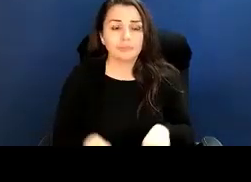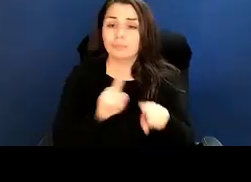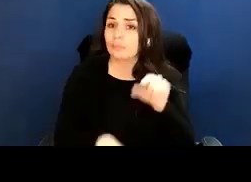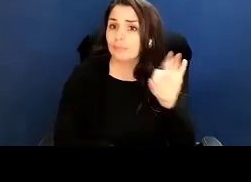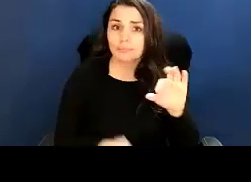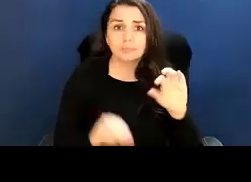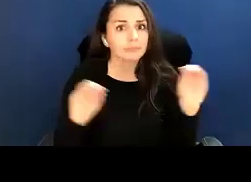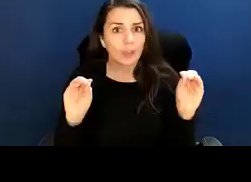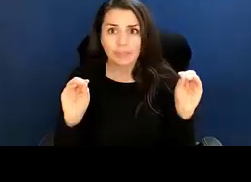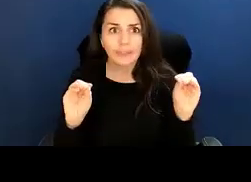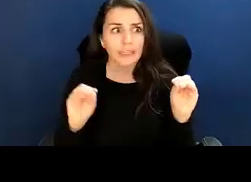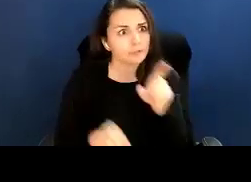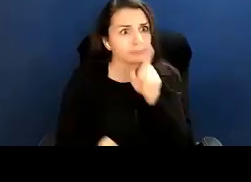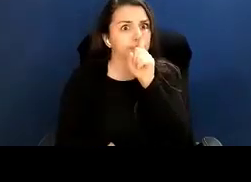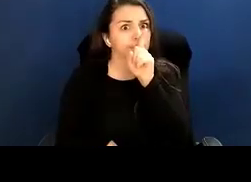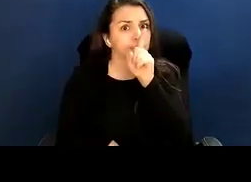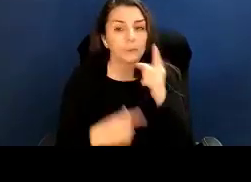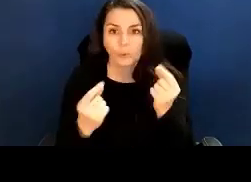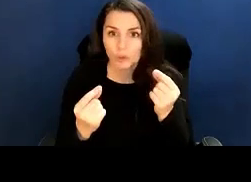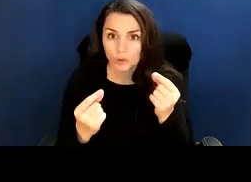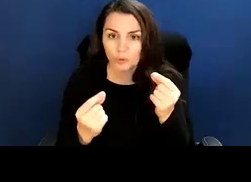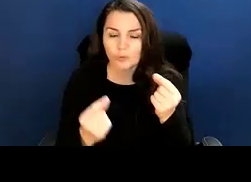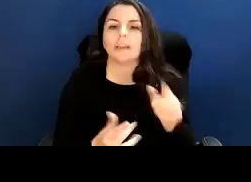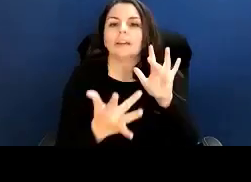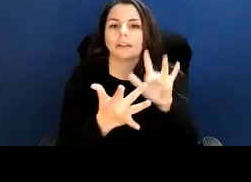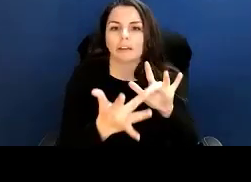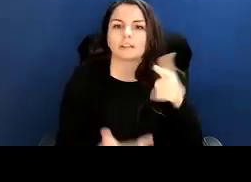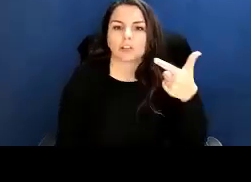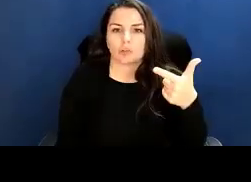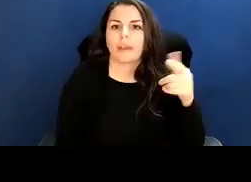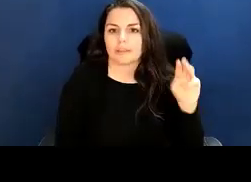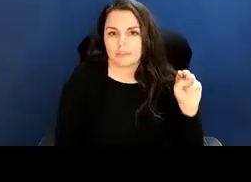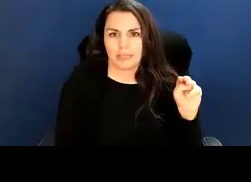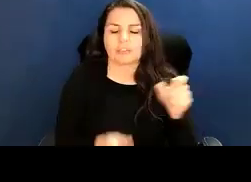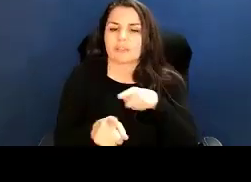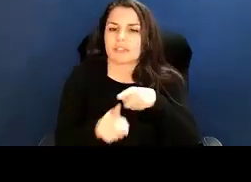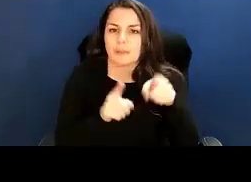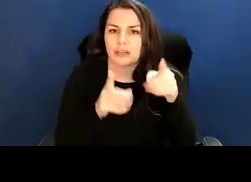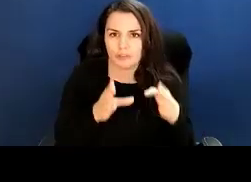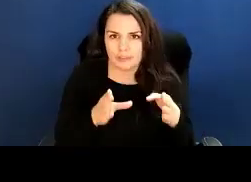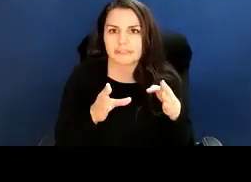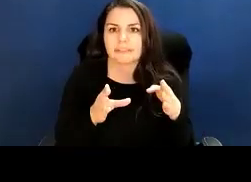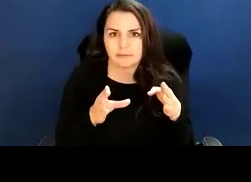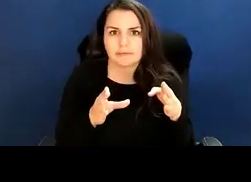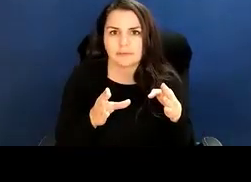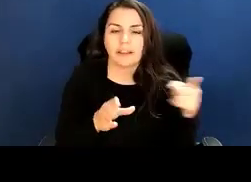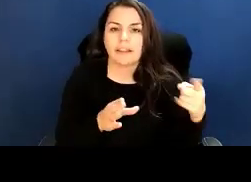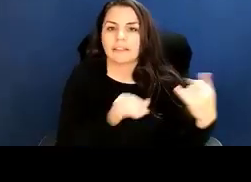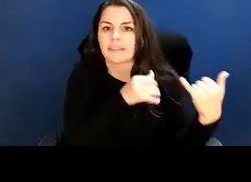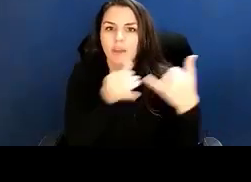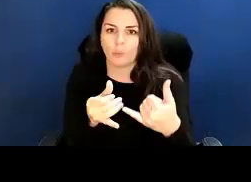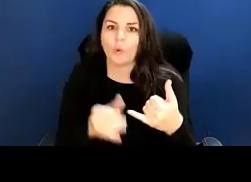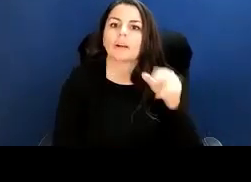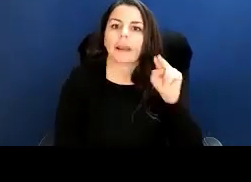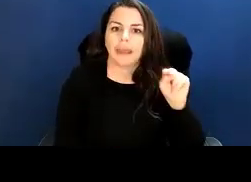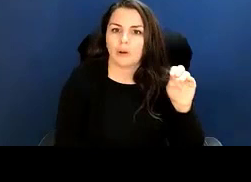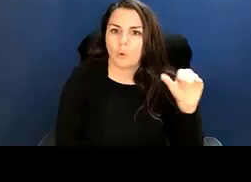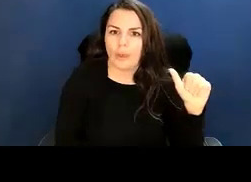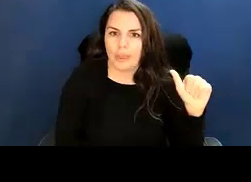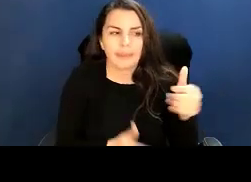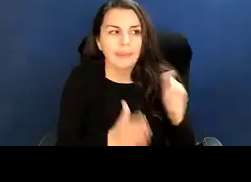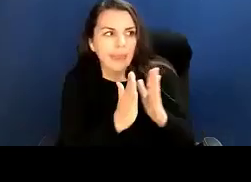of award and you appoint 3 trainees for 12 months each, and one trainee comes to you after 3 months and they say, you know, I